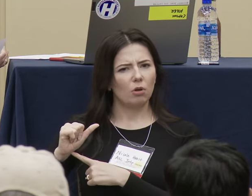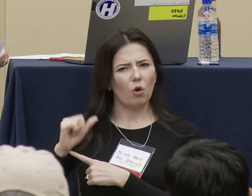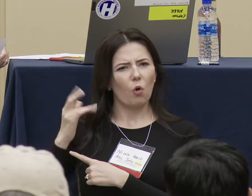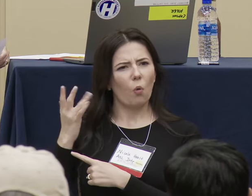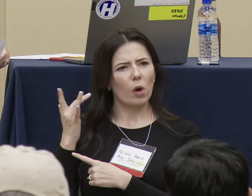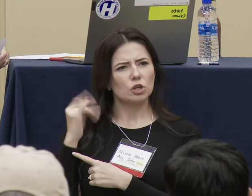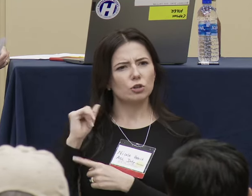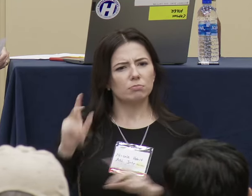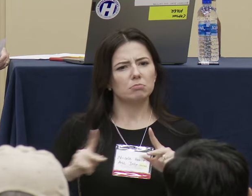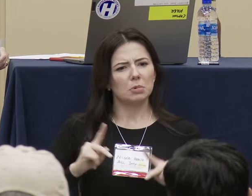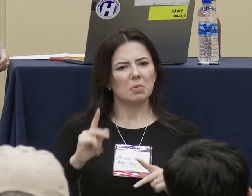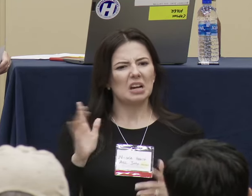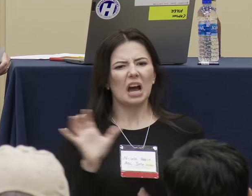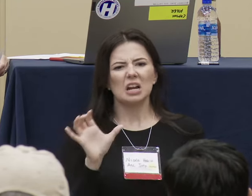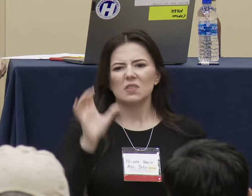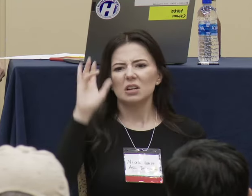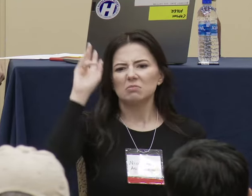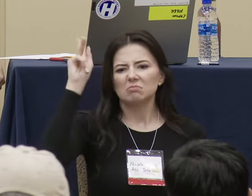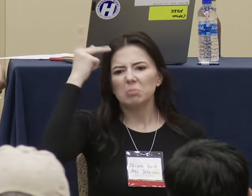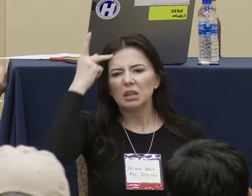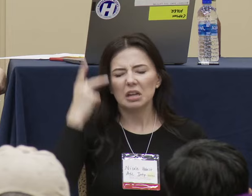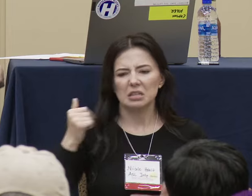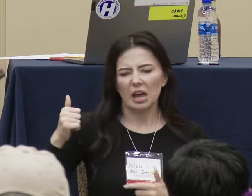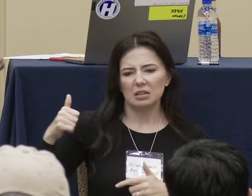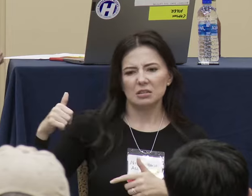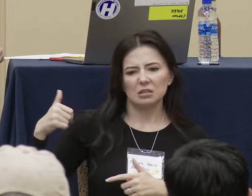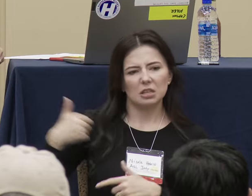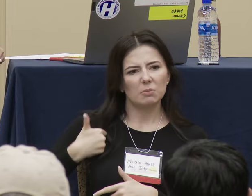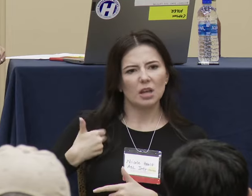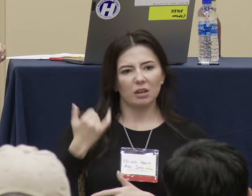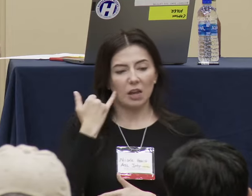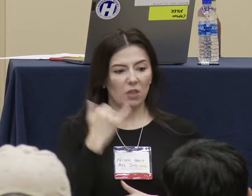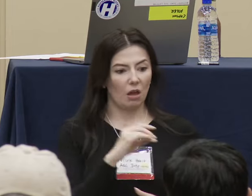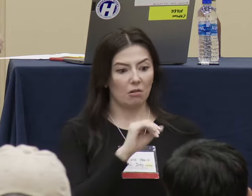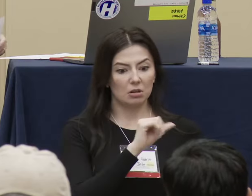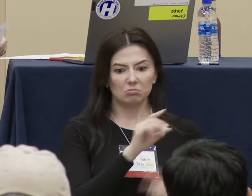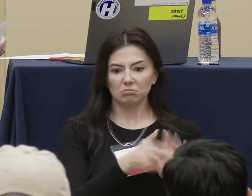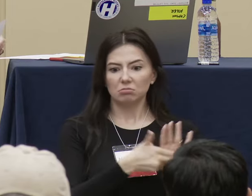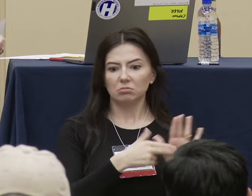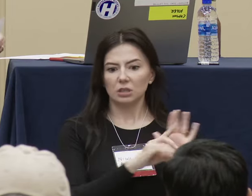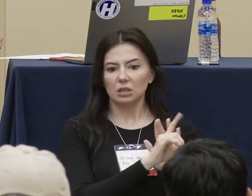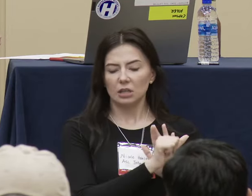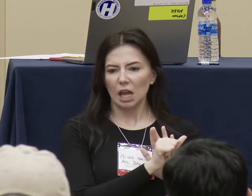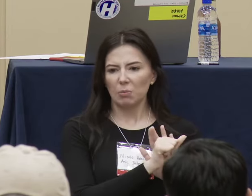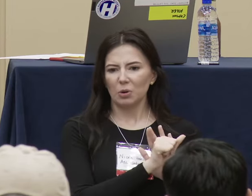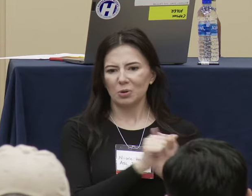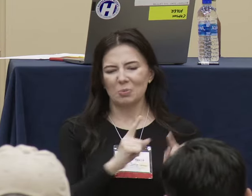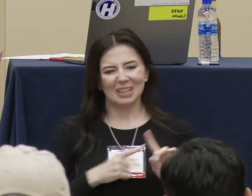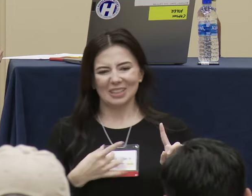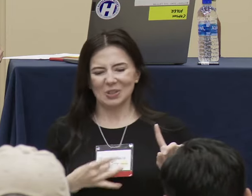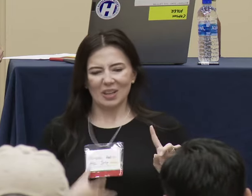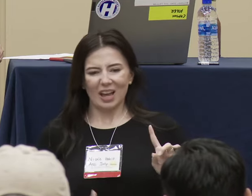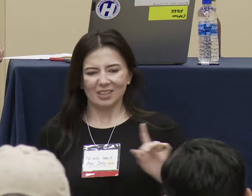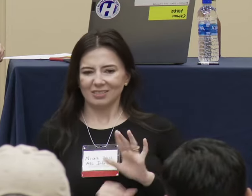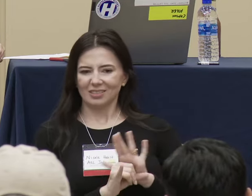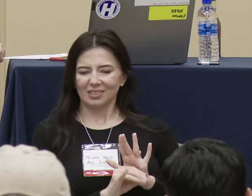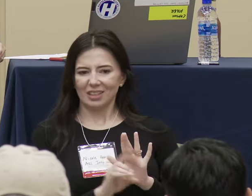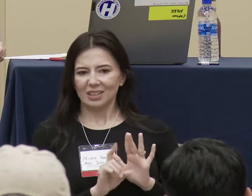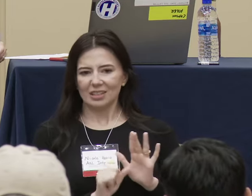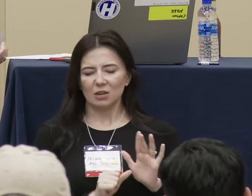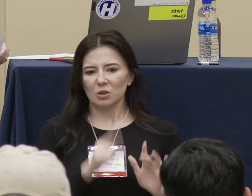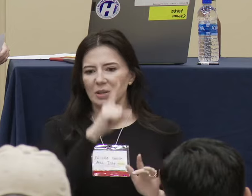politicize themselves if they are disabled, but not necessarily, you know, they shy away from that as a categorization or